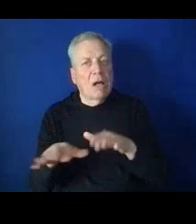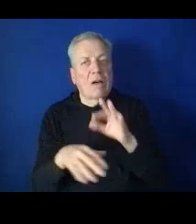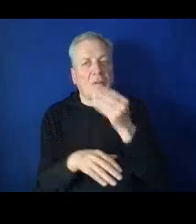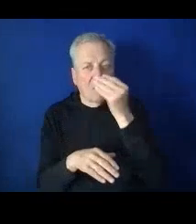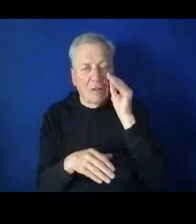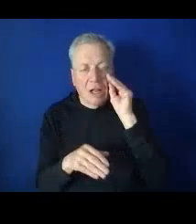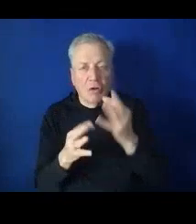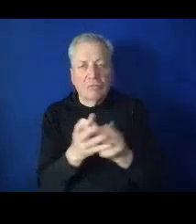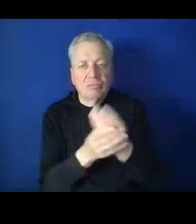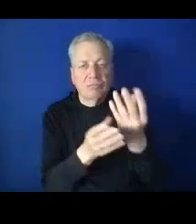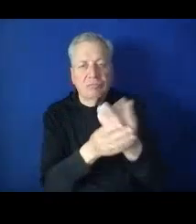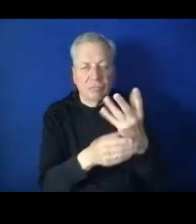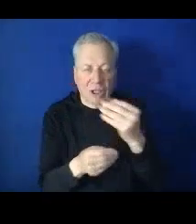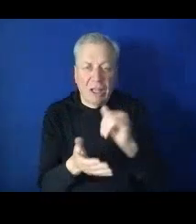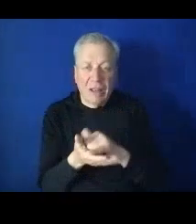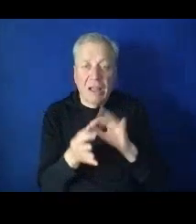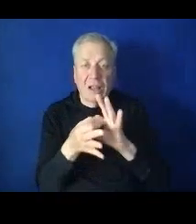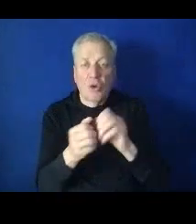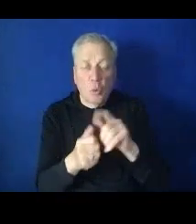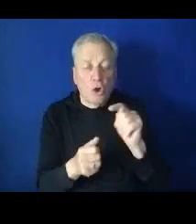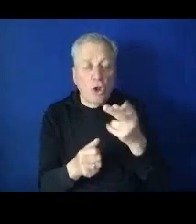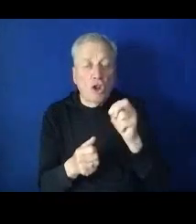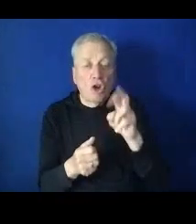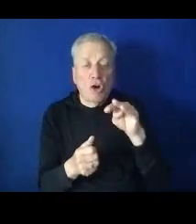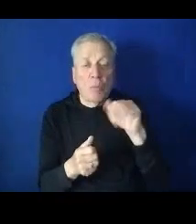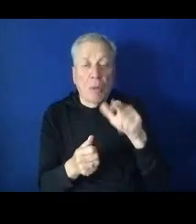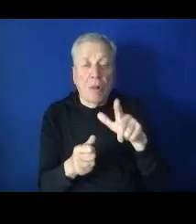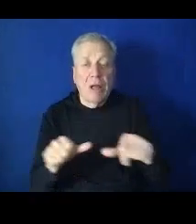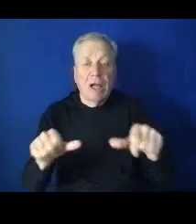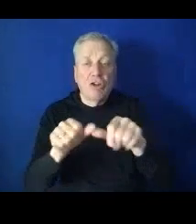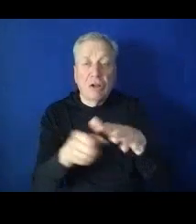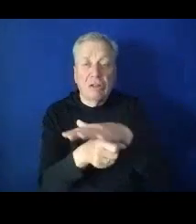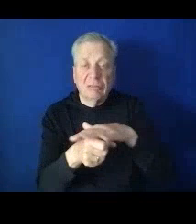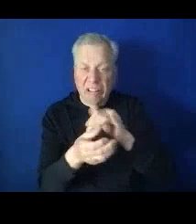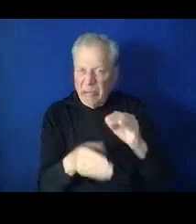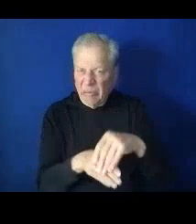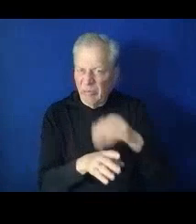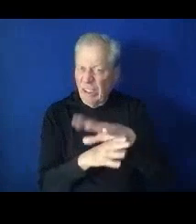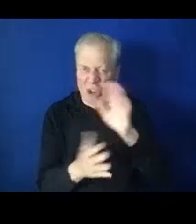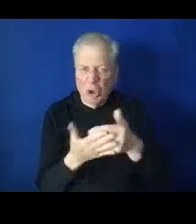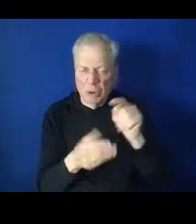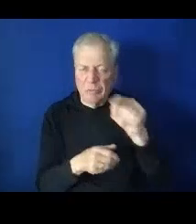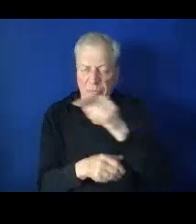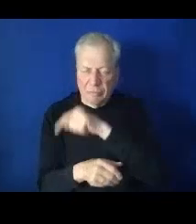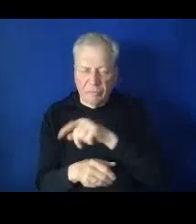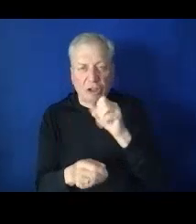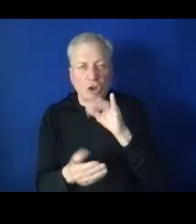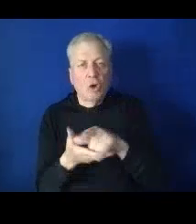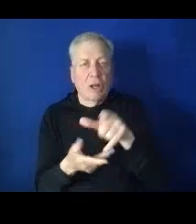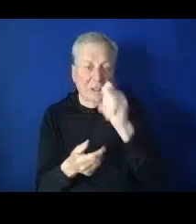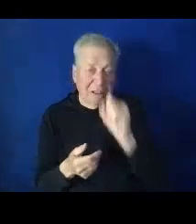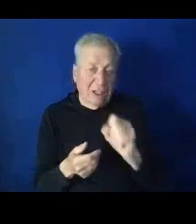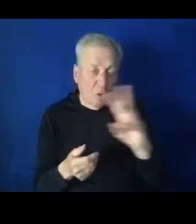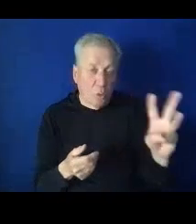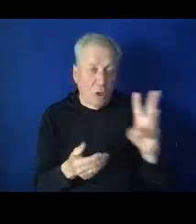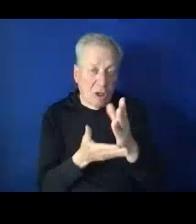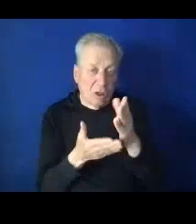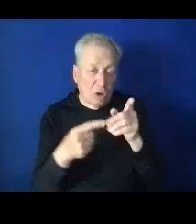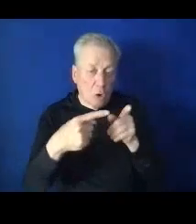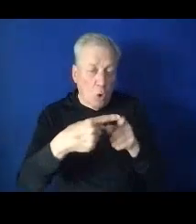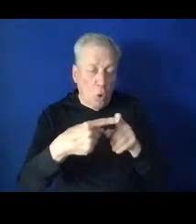and the thermal areas, and they affect everything, of course. And so Beckler is the southwest corner of the park, and it